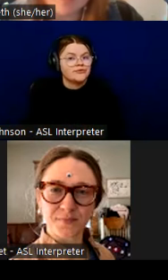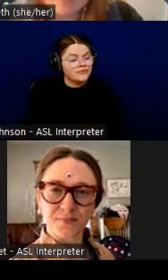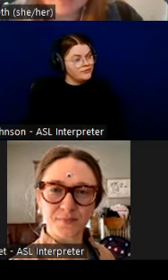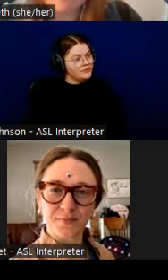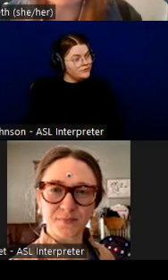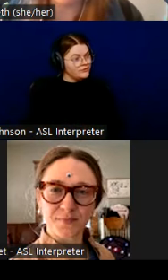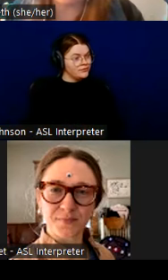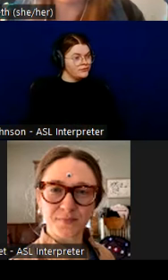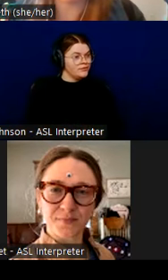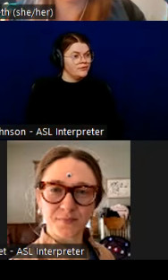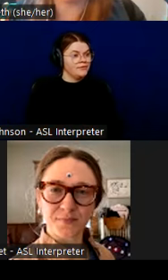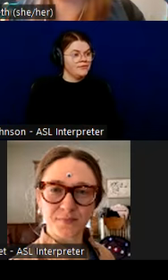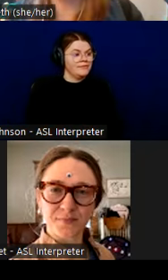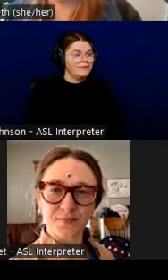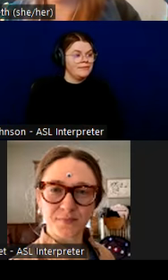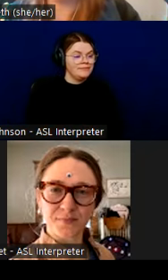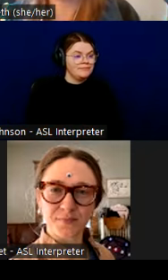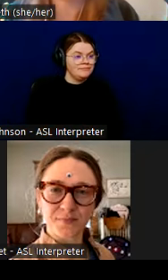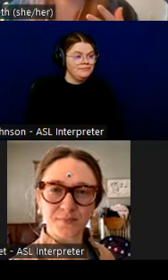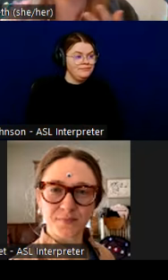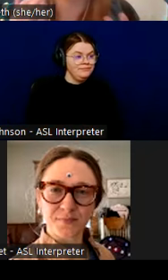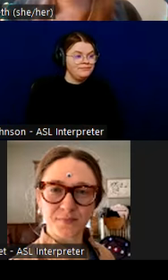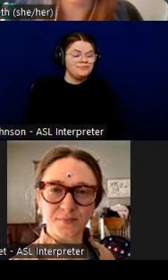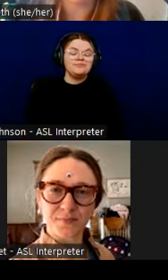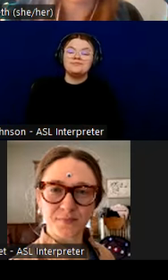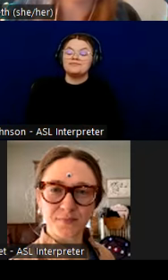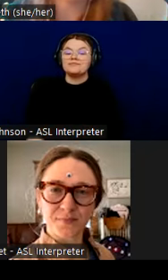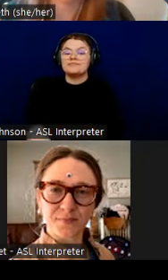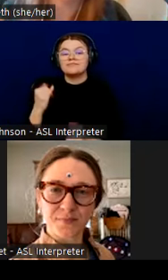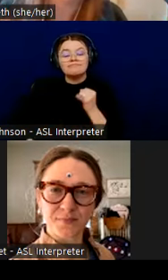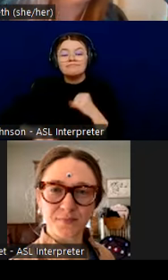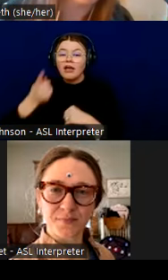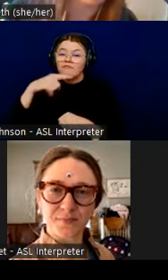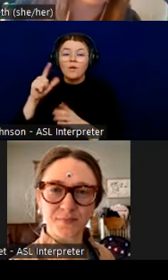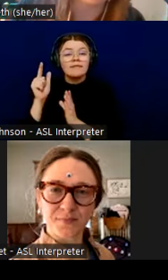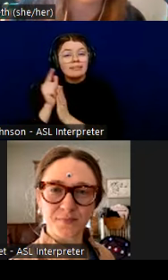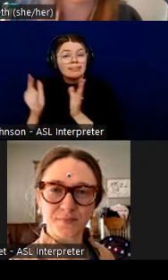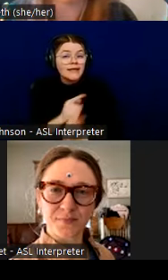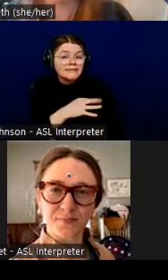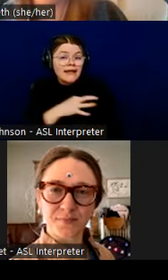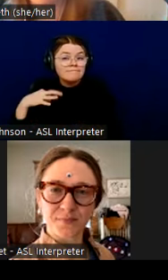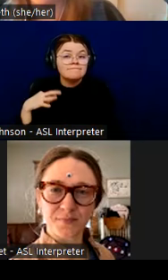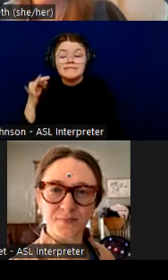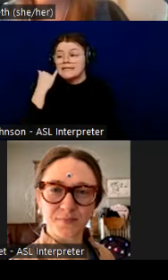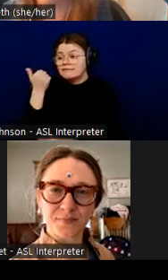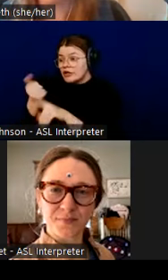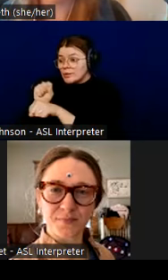And then finally, for legal personnel, for folks who work in courts, who work in law enforcement,